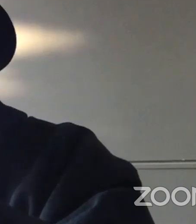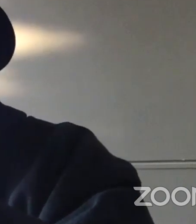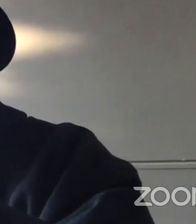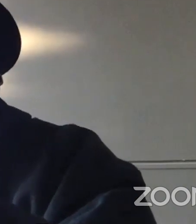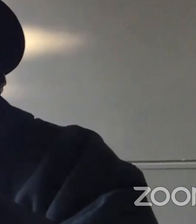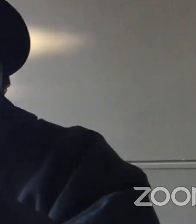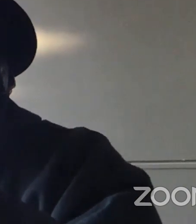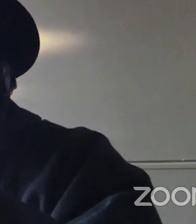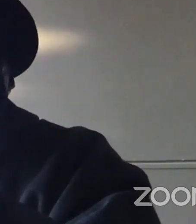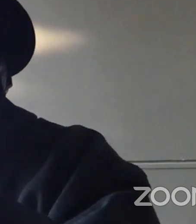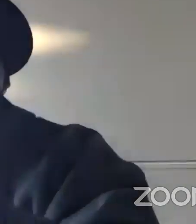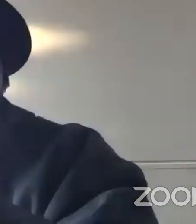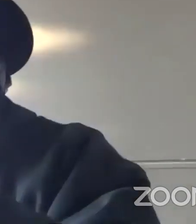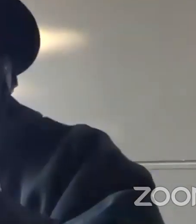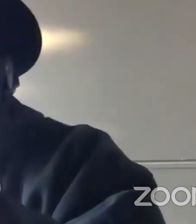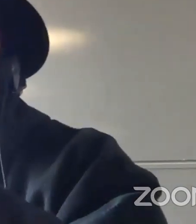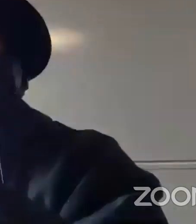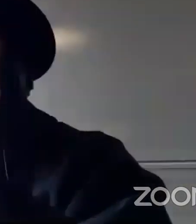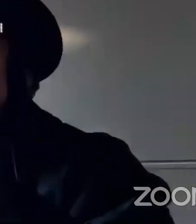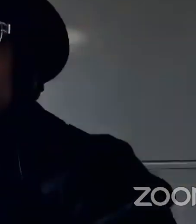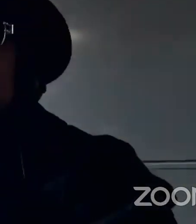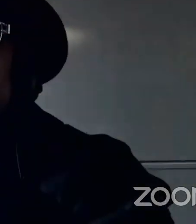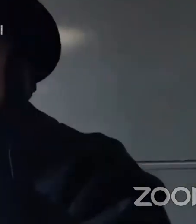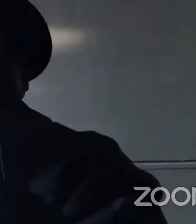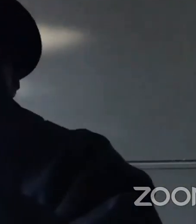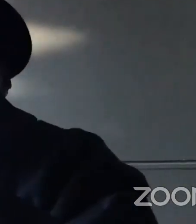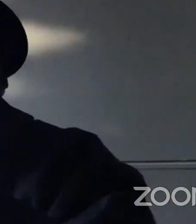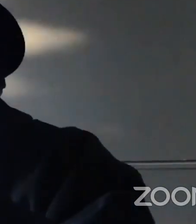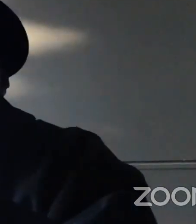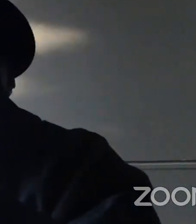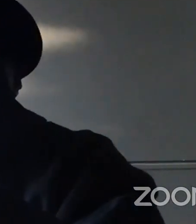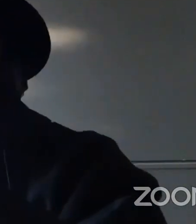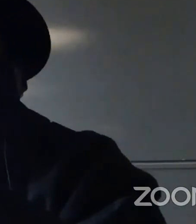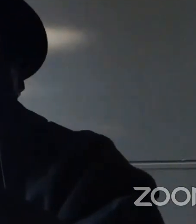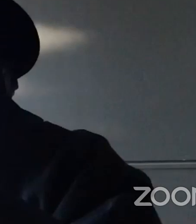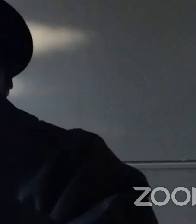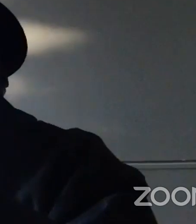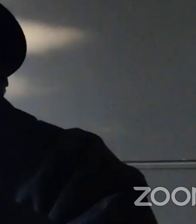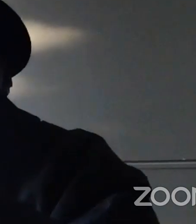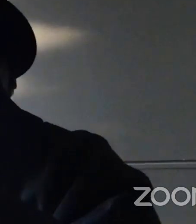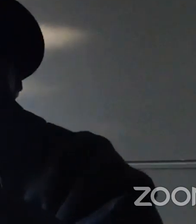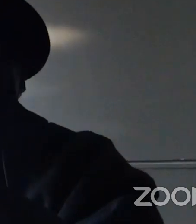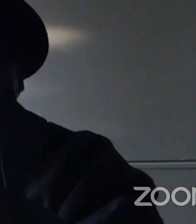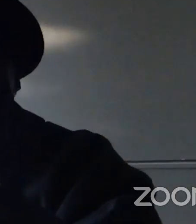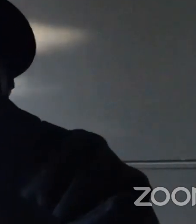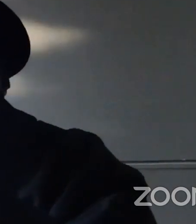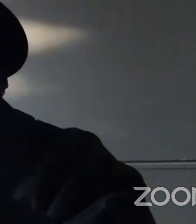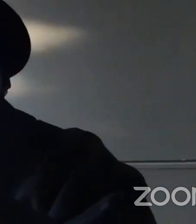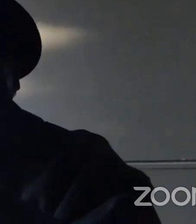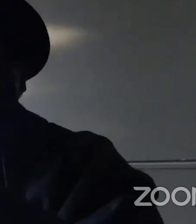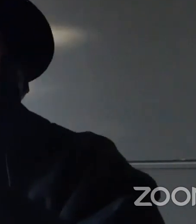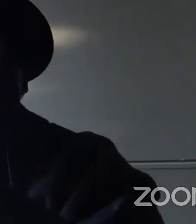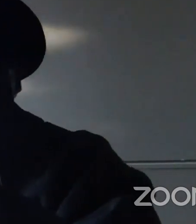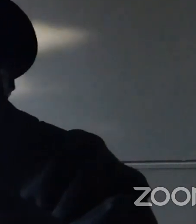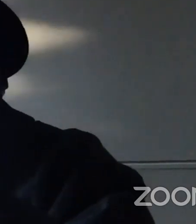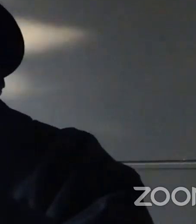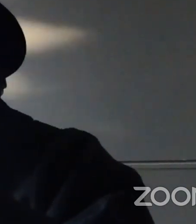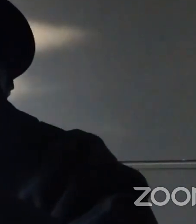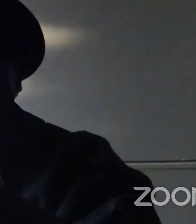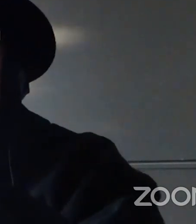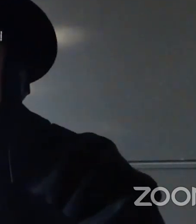been right here for years. Thank you for everything. I say this every day. I wake